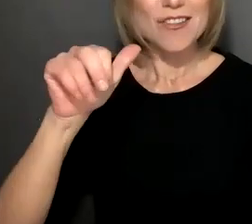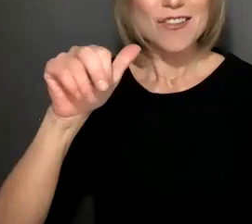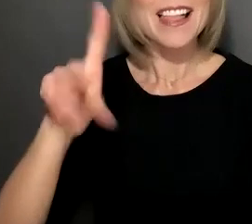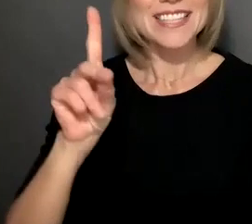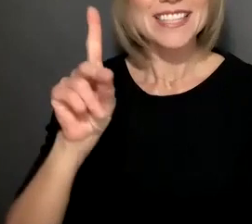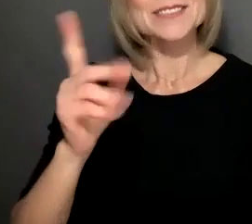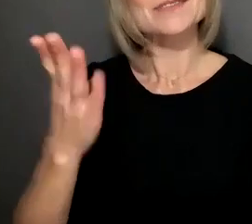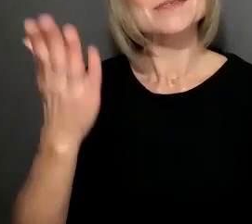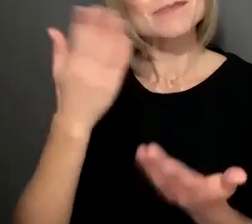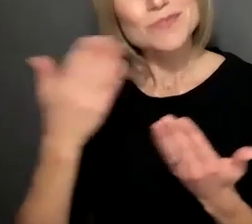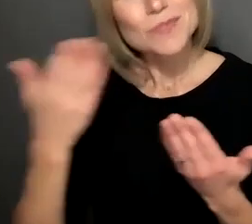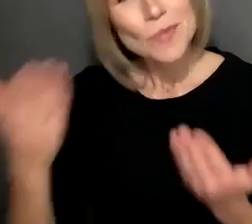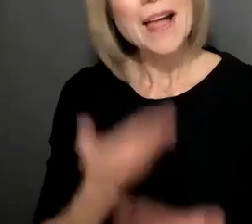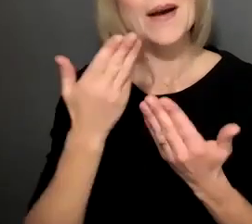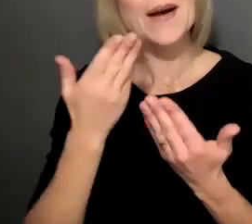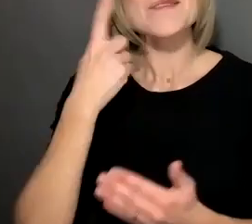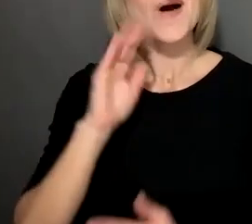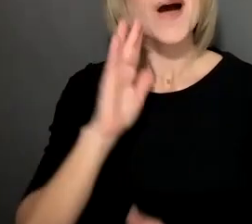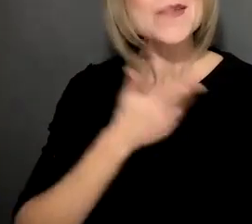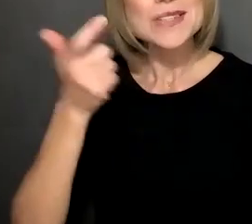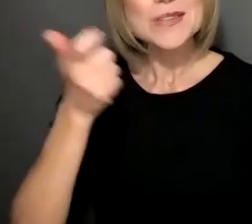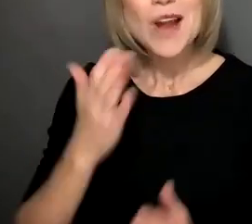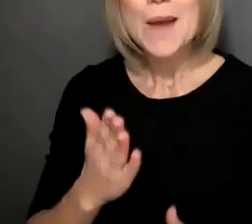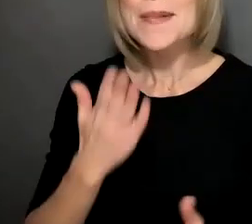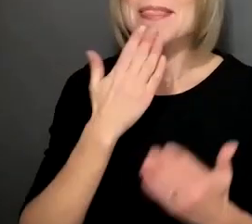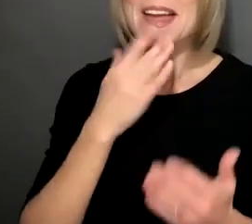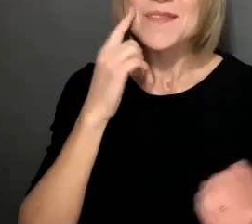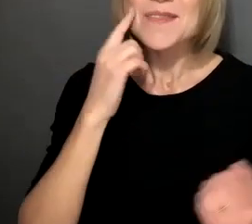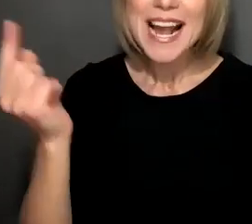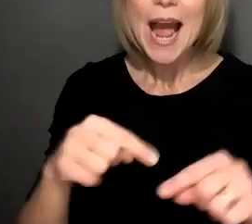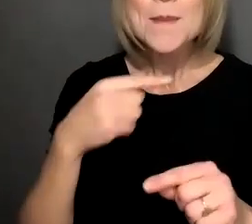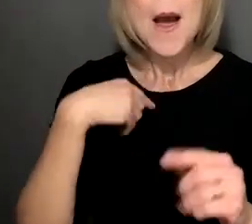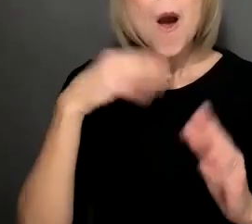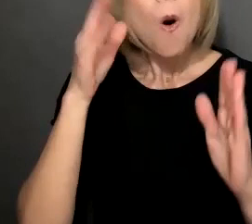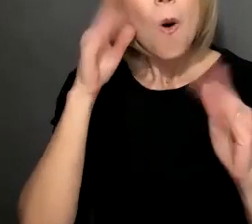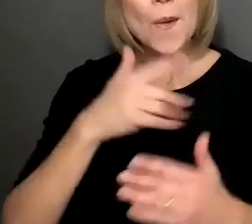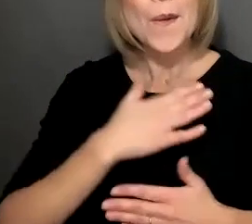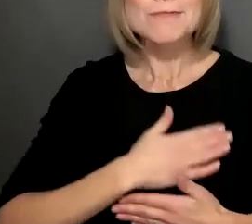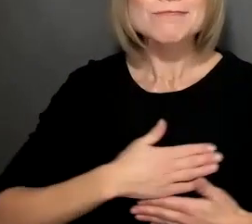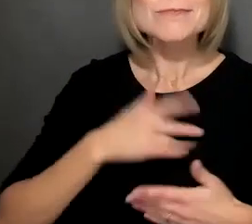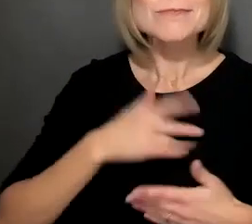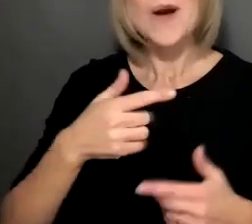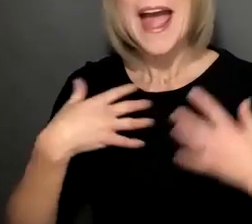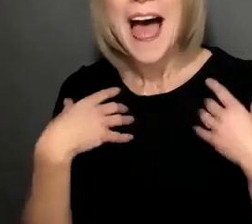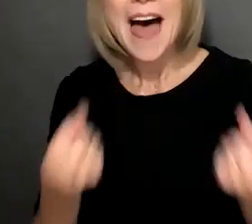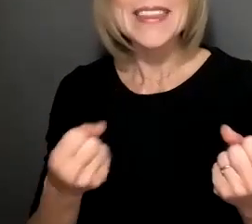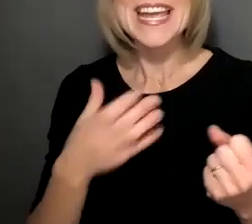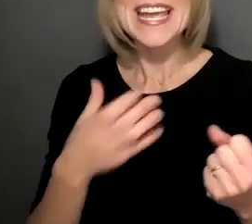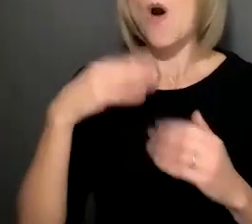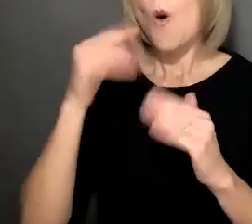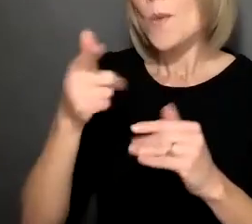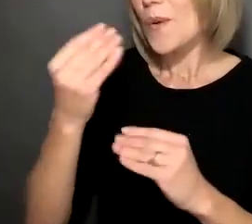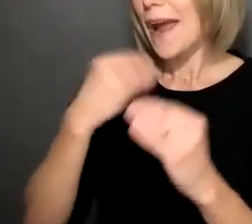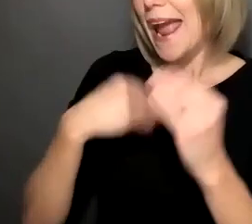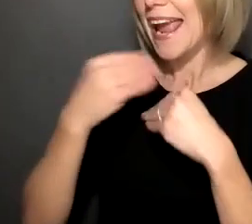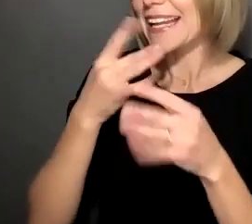here. I hope that we've found you healthy, that you've had a delicious dinner, because I know you're going to get hungry. And I hope you've been vaccinated